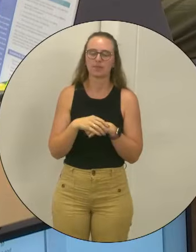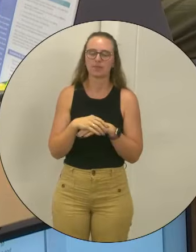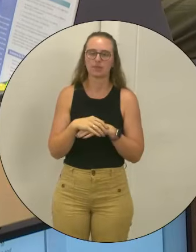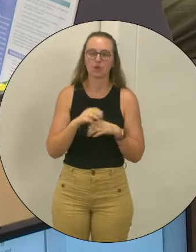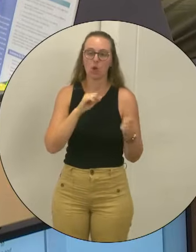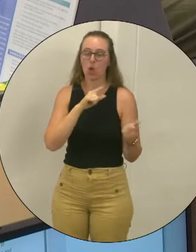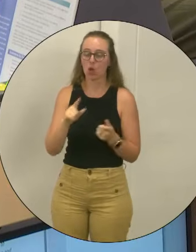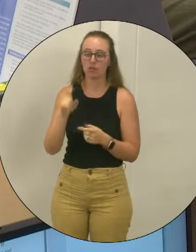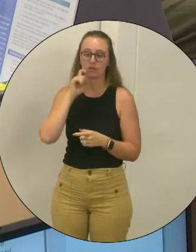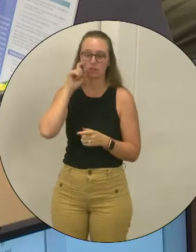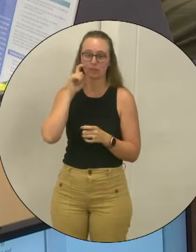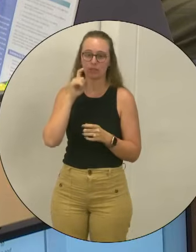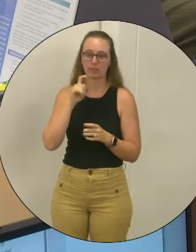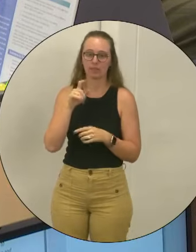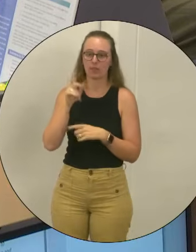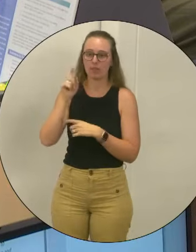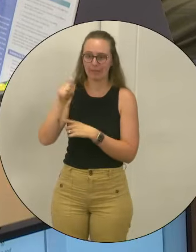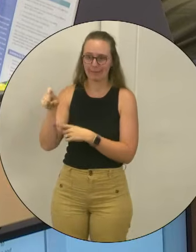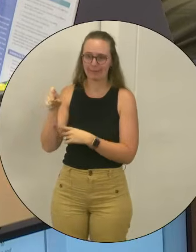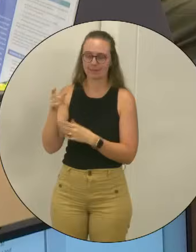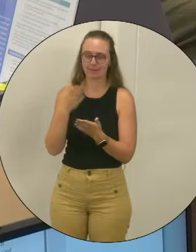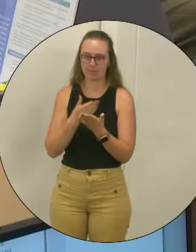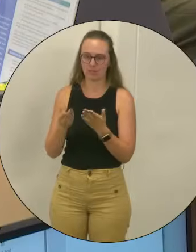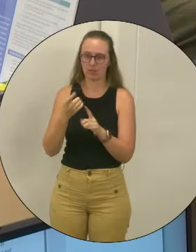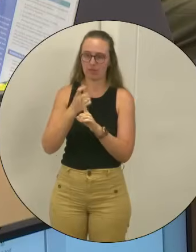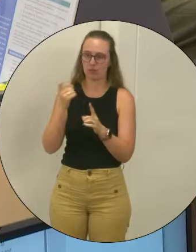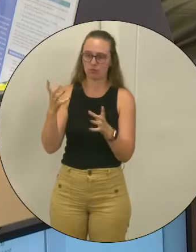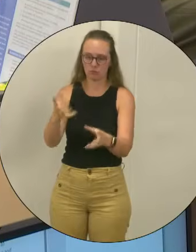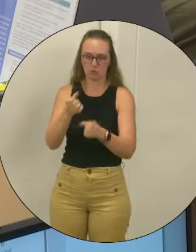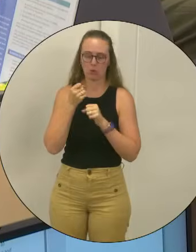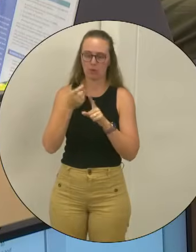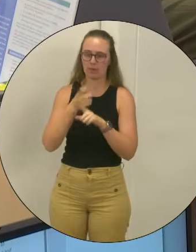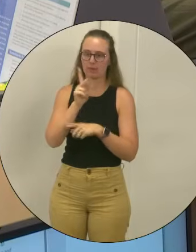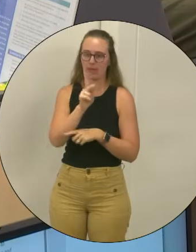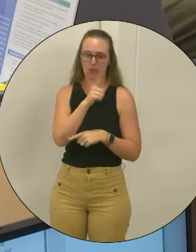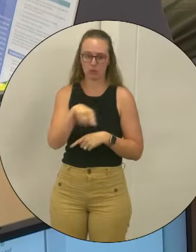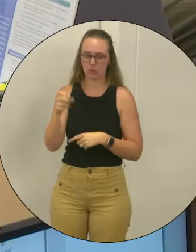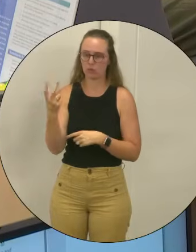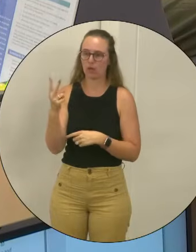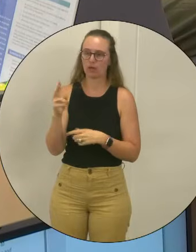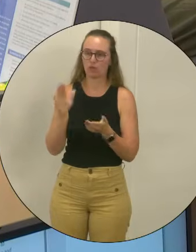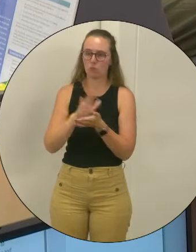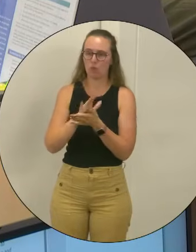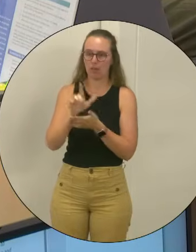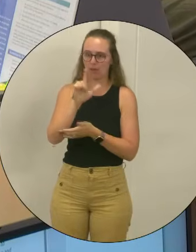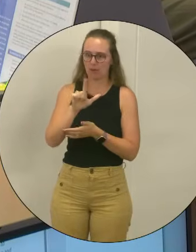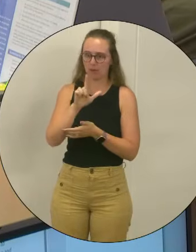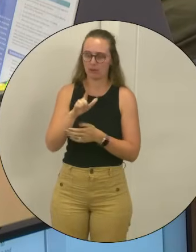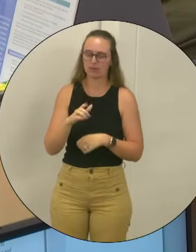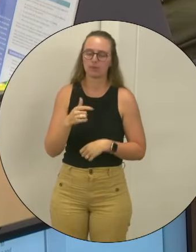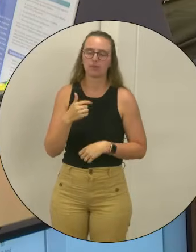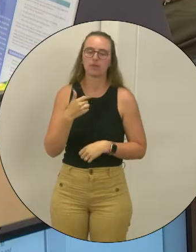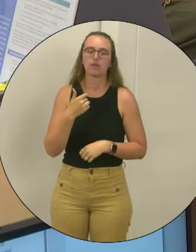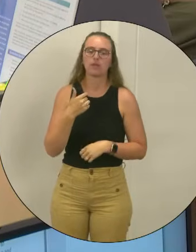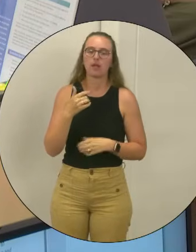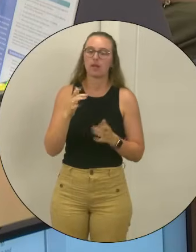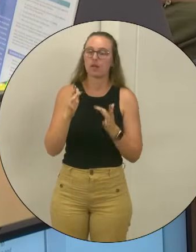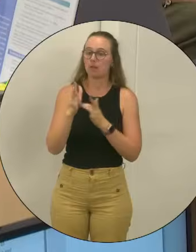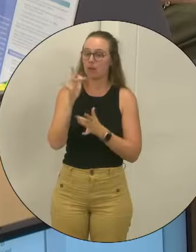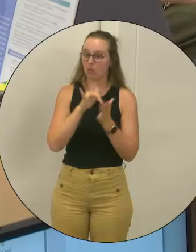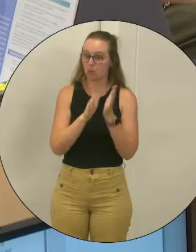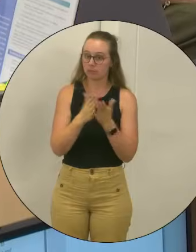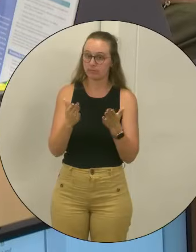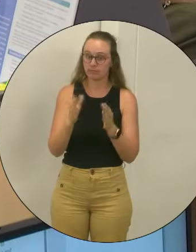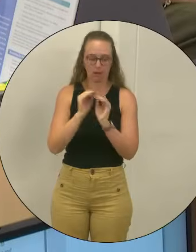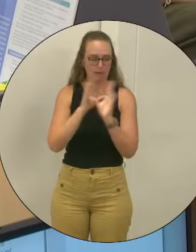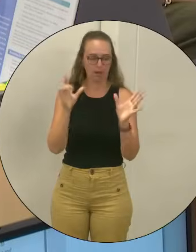sexually explicit and pornographic materials from our K-12 school libraries. The Bible is crystal clear on